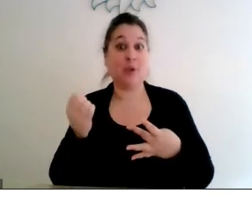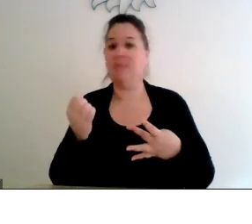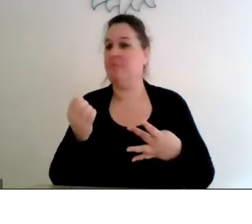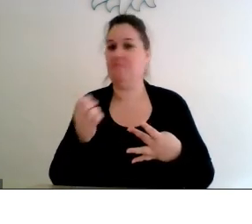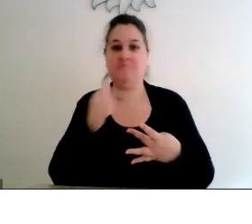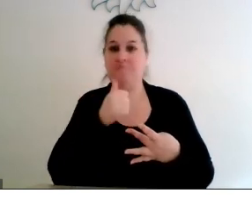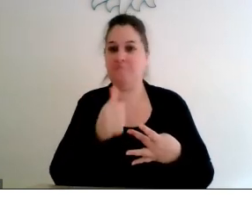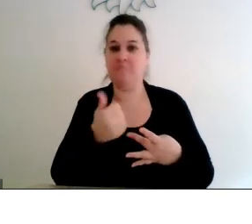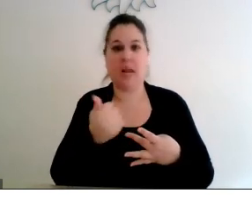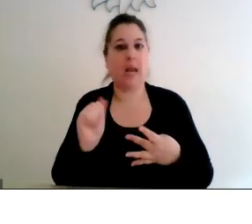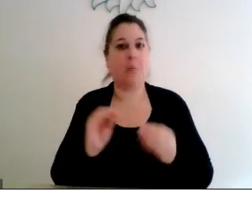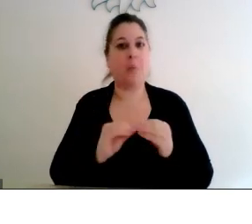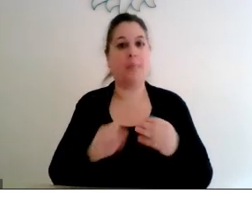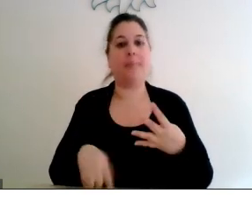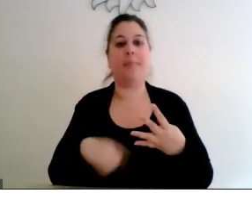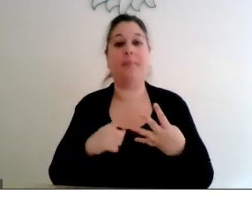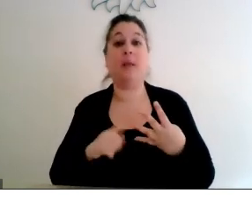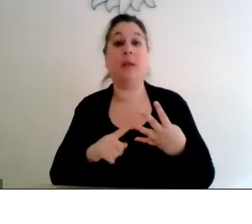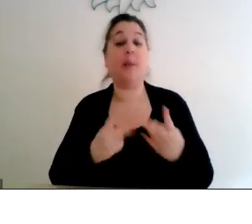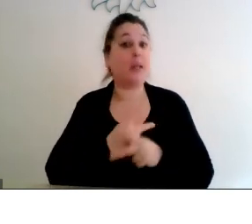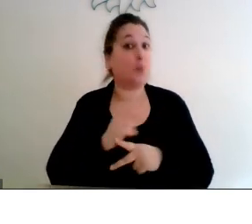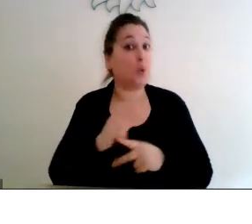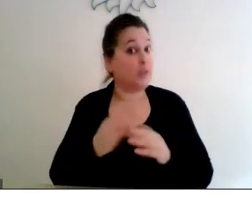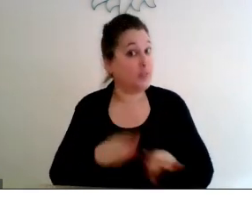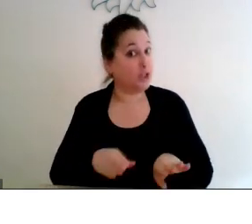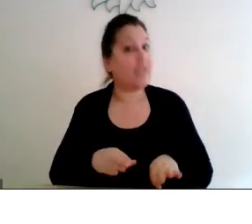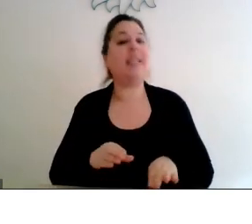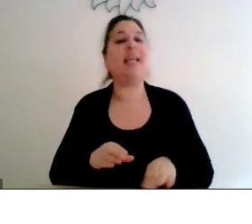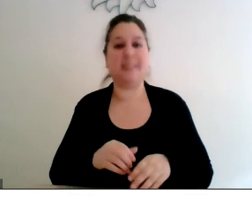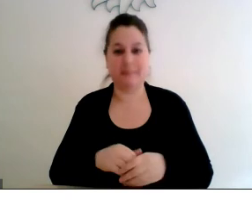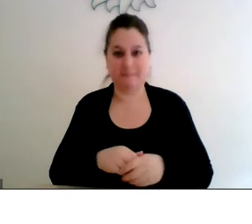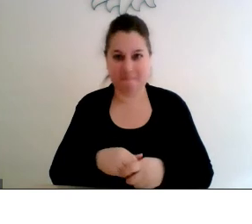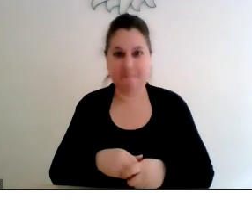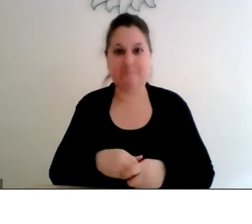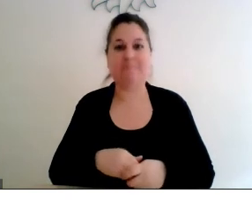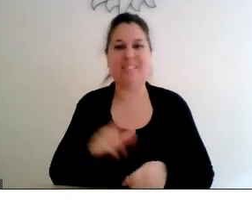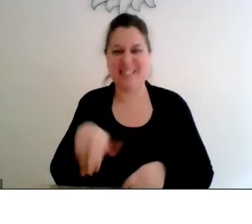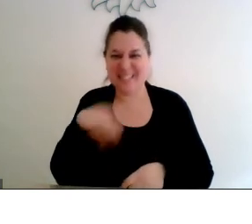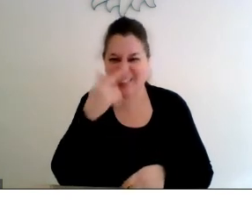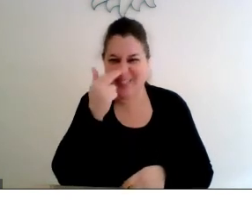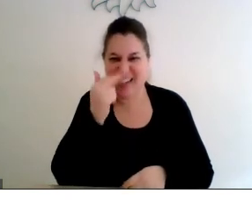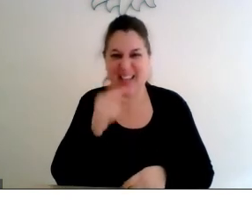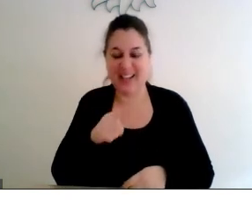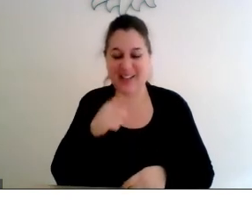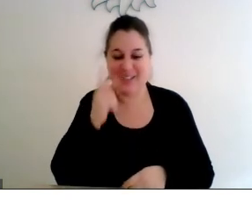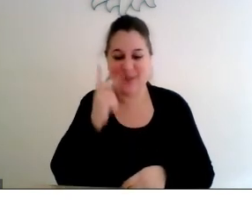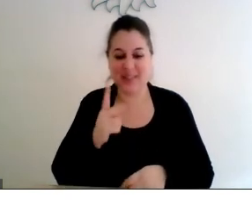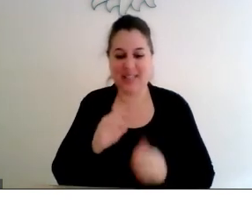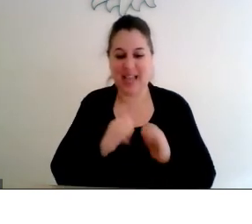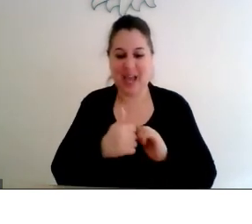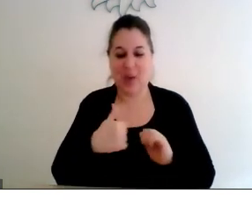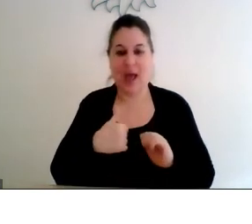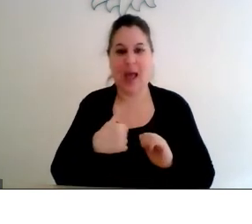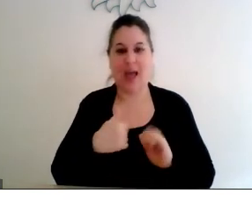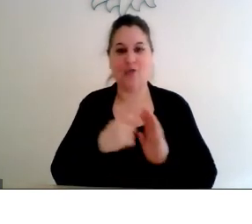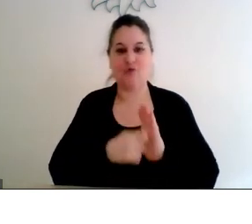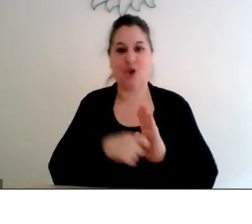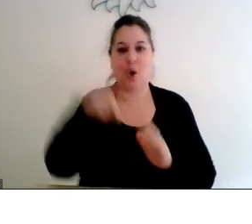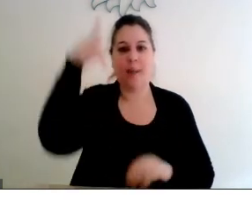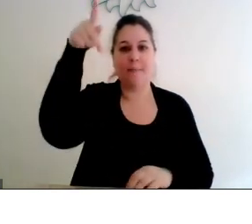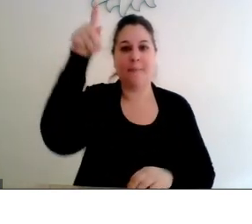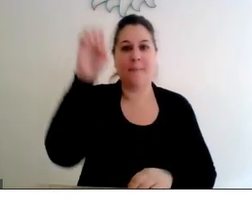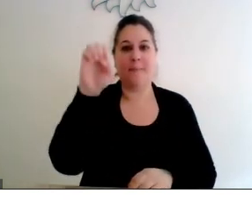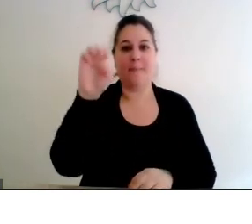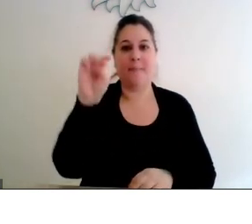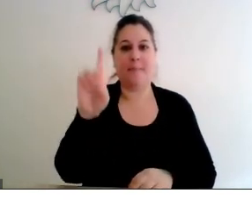multiplication or division? Yes. And it's funny because look at the way I wrote PEMDAS. I've been writing it like this the whole time. The